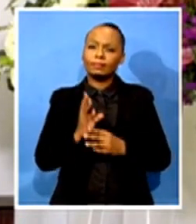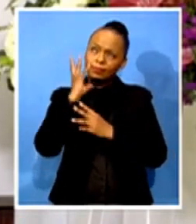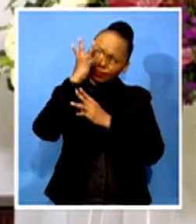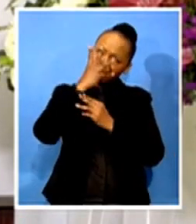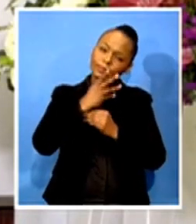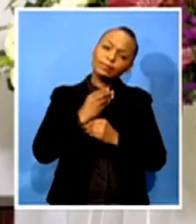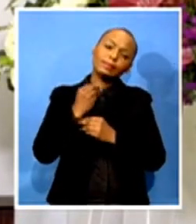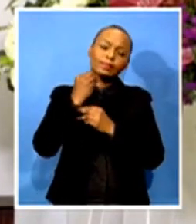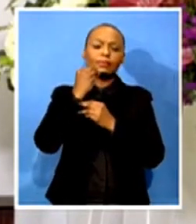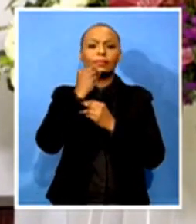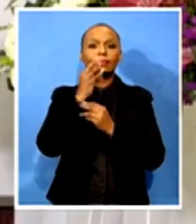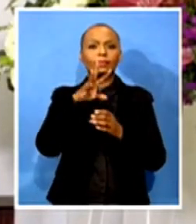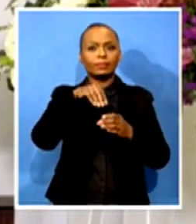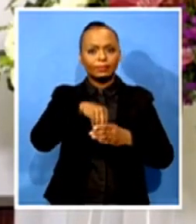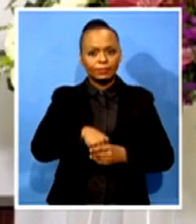side